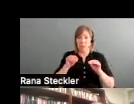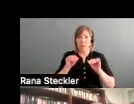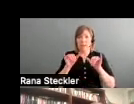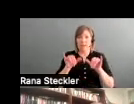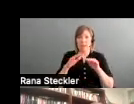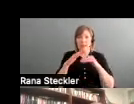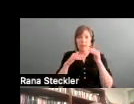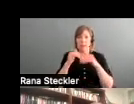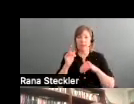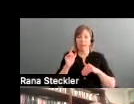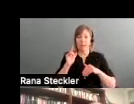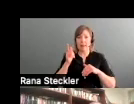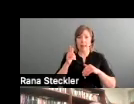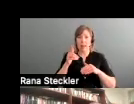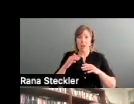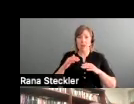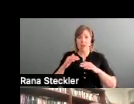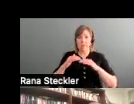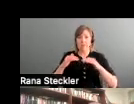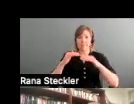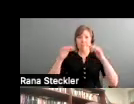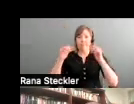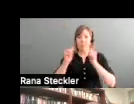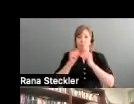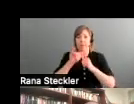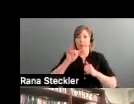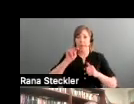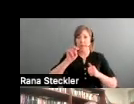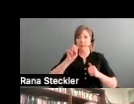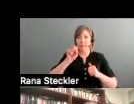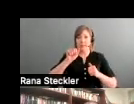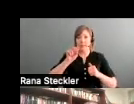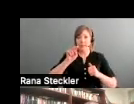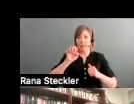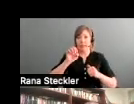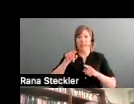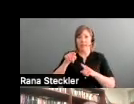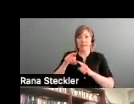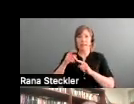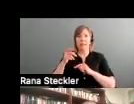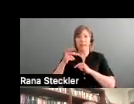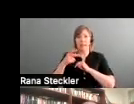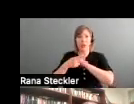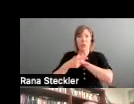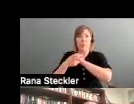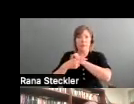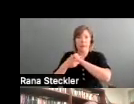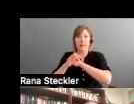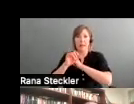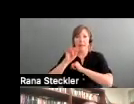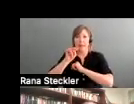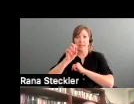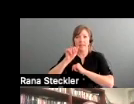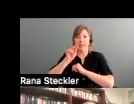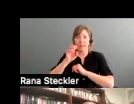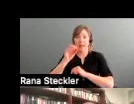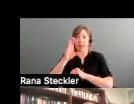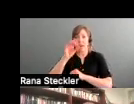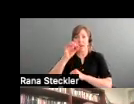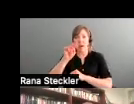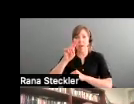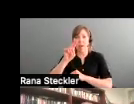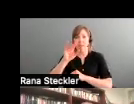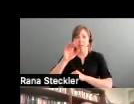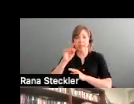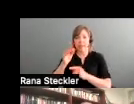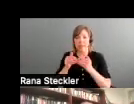and later complex with insane convicts and the criminally insane, regardless of the Black male